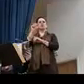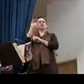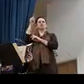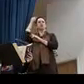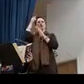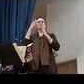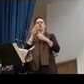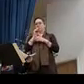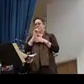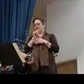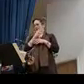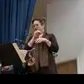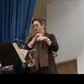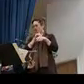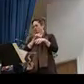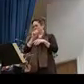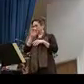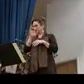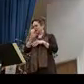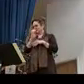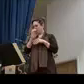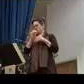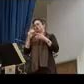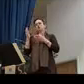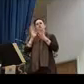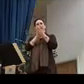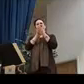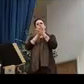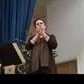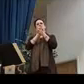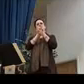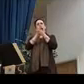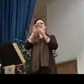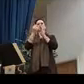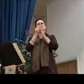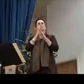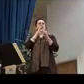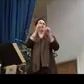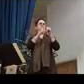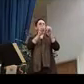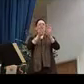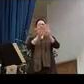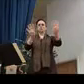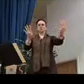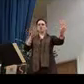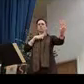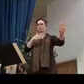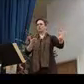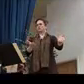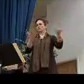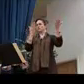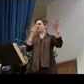congratulate those graduates? And will the first row please rise and proceed to the platform?